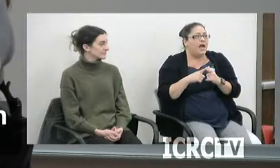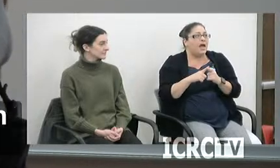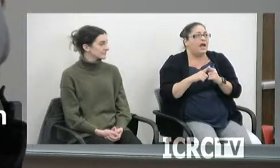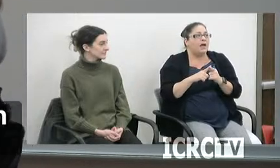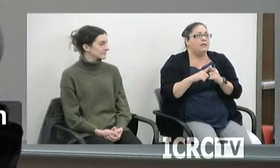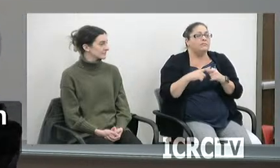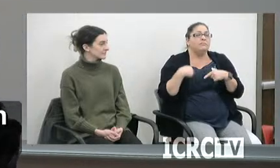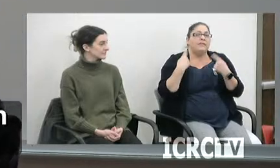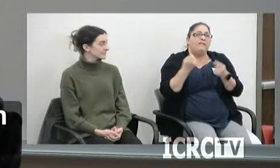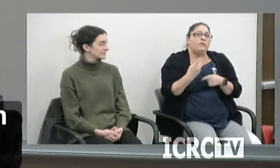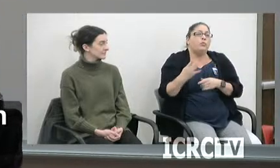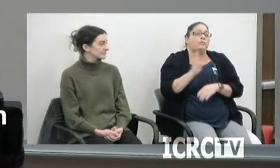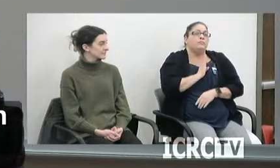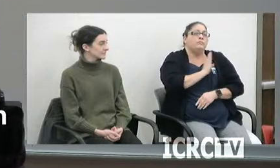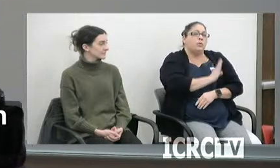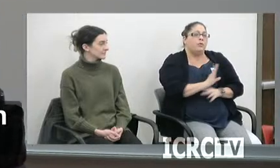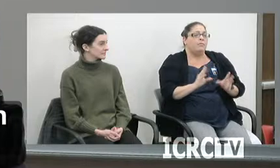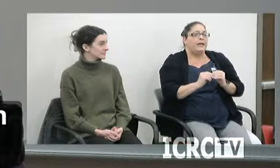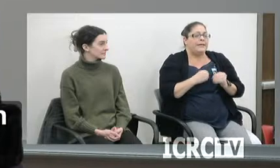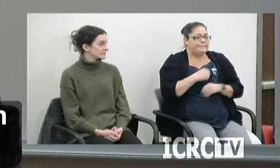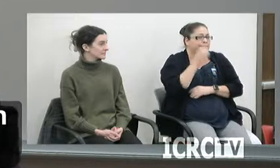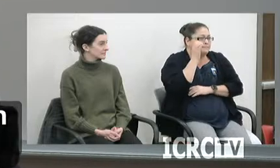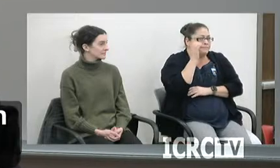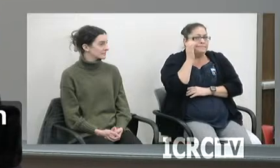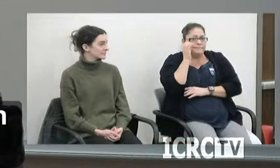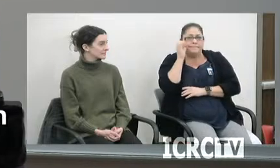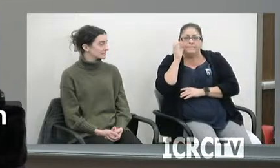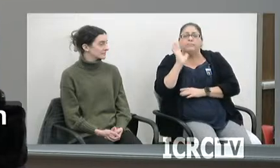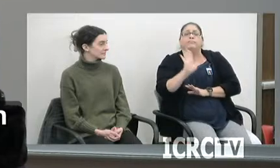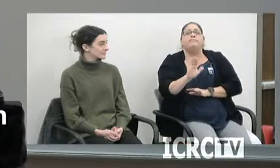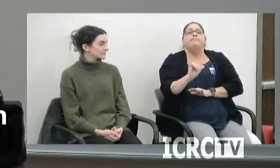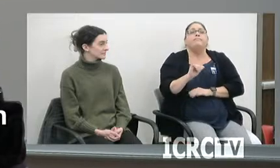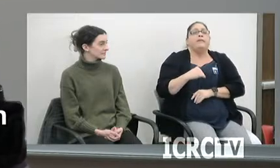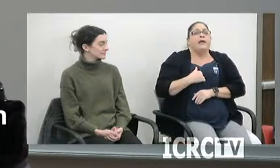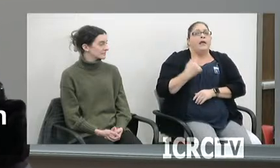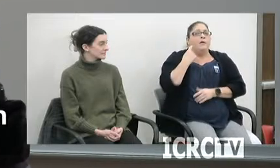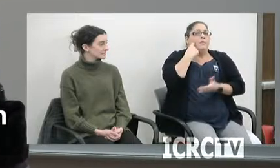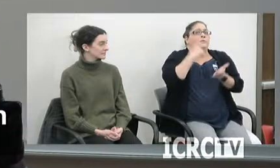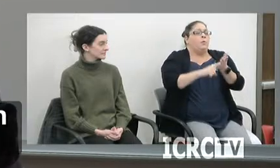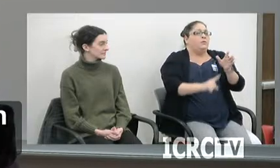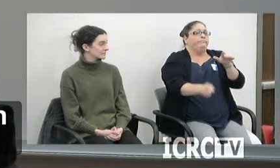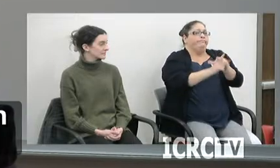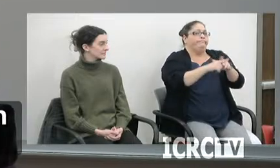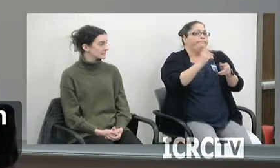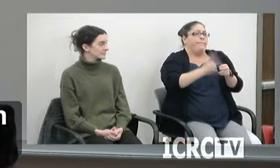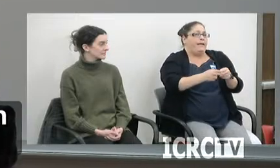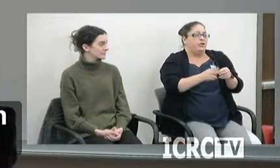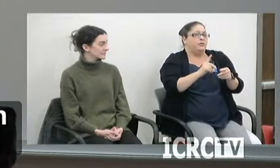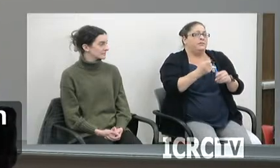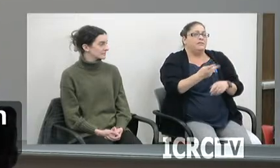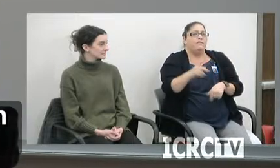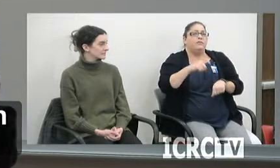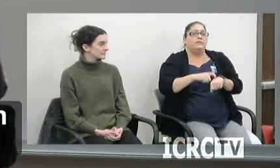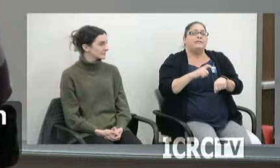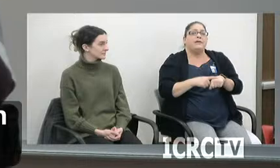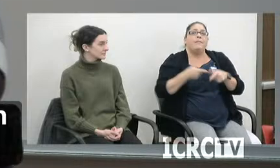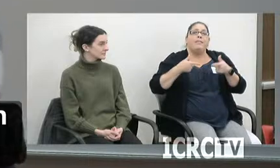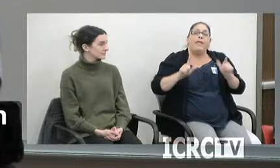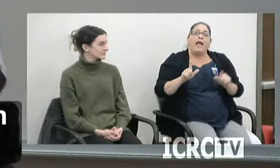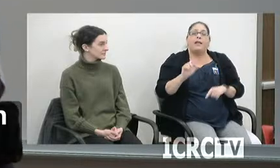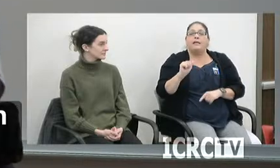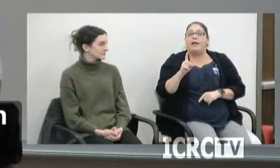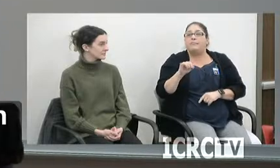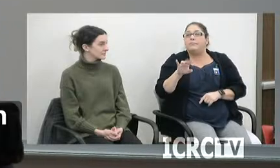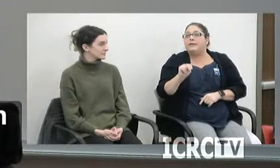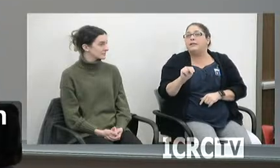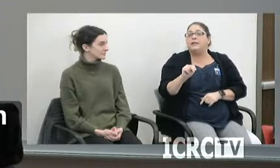couple of board meetings, one thing that has been brought up multiple times is cutting admins. I know